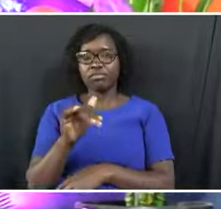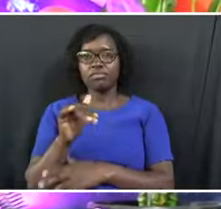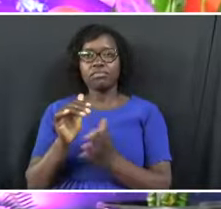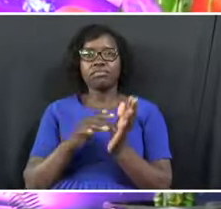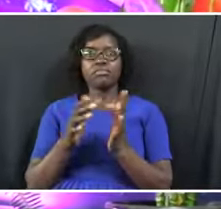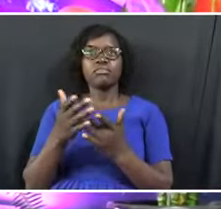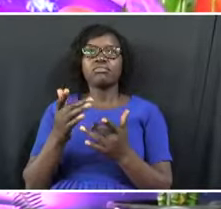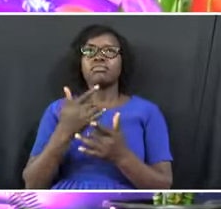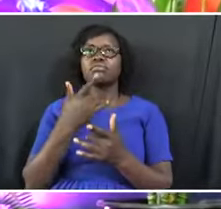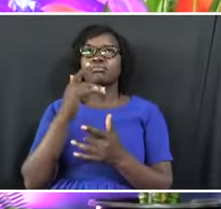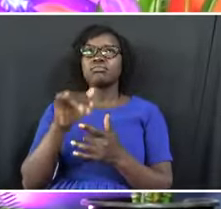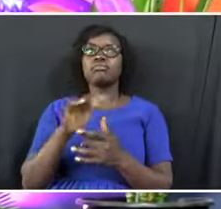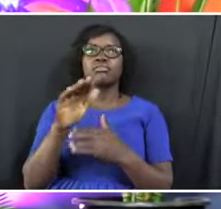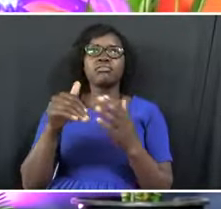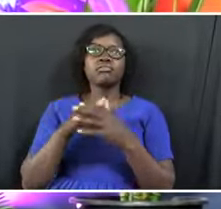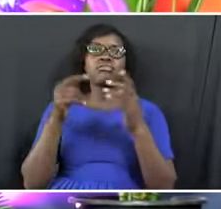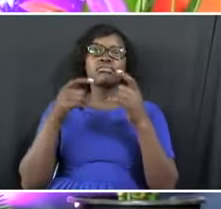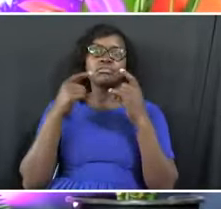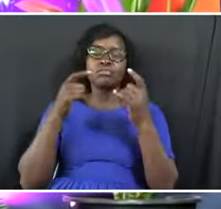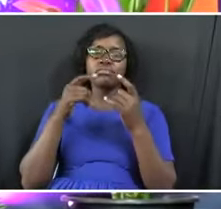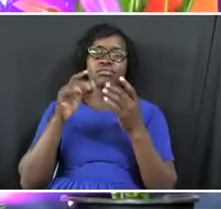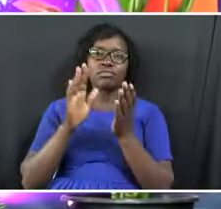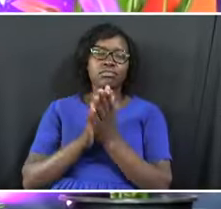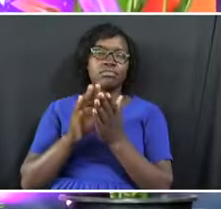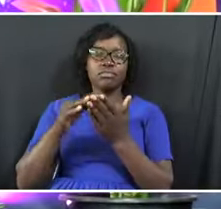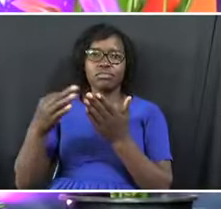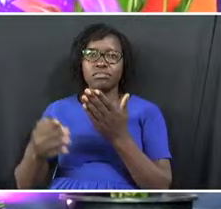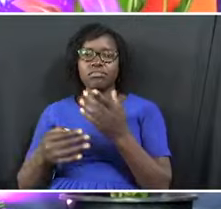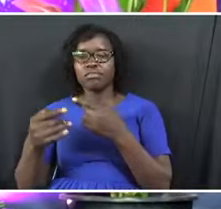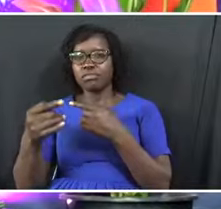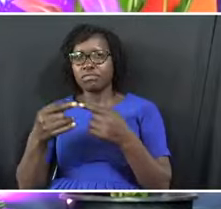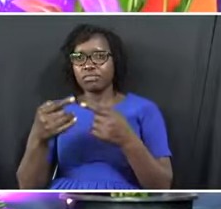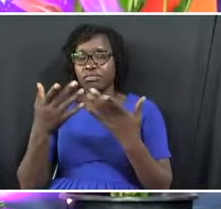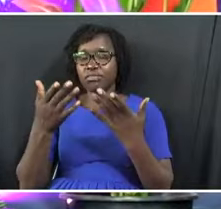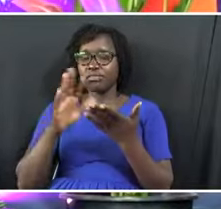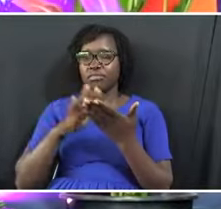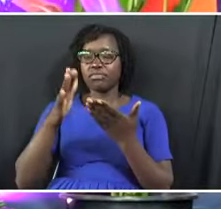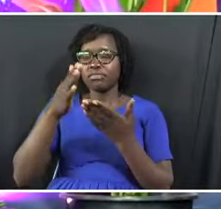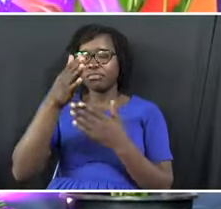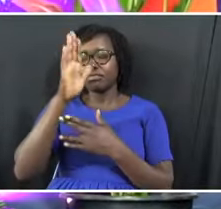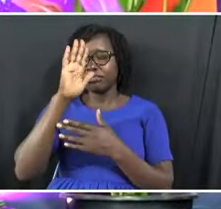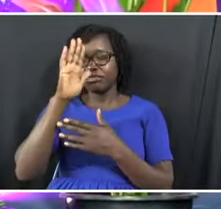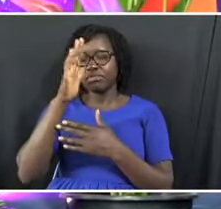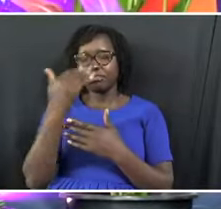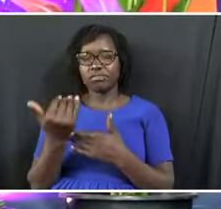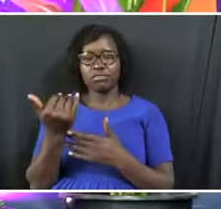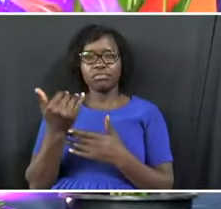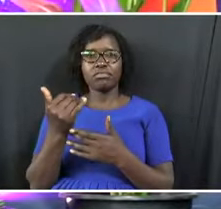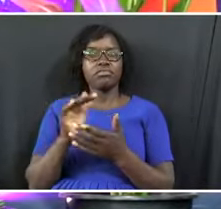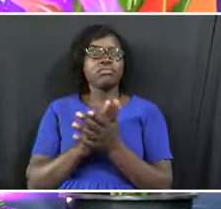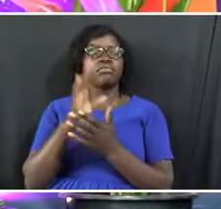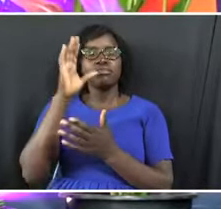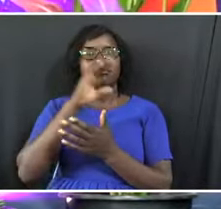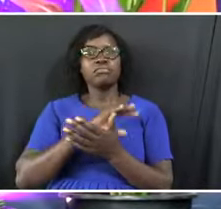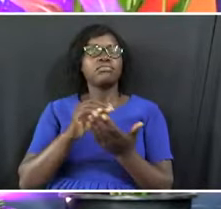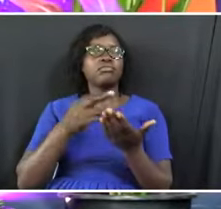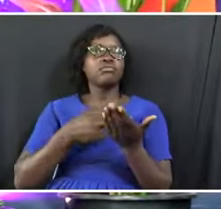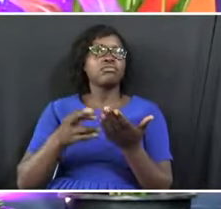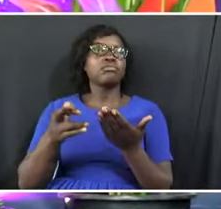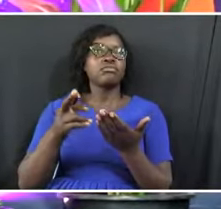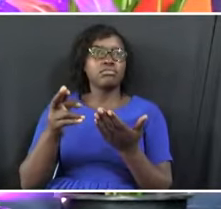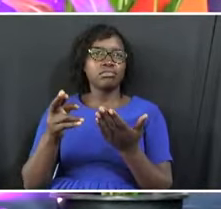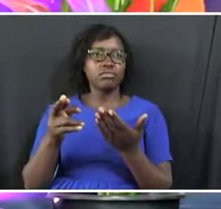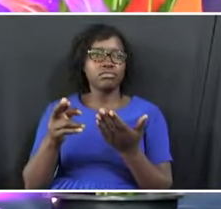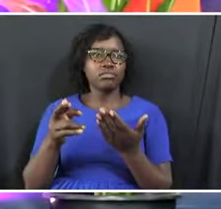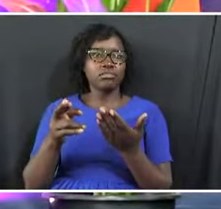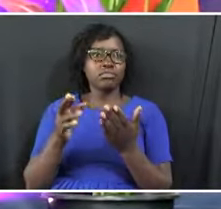have sinned and they have learned short of the glory of God. I think none of us is righteous than another. I think